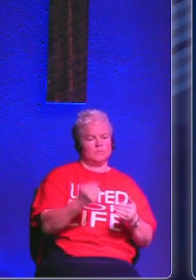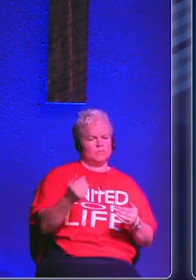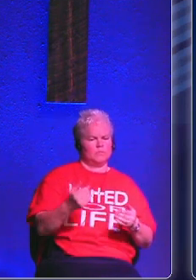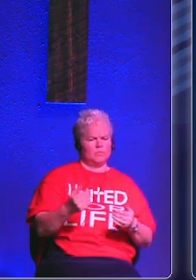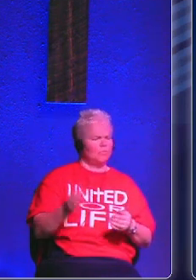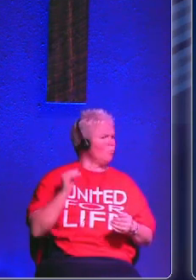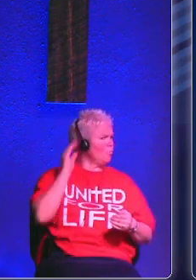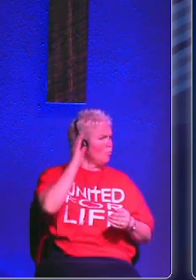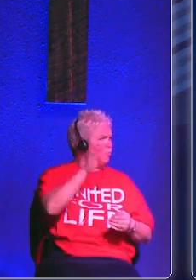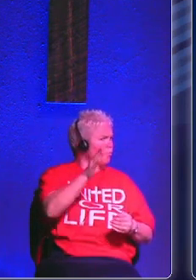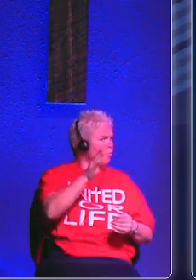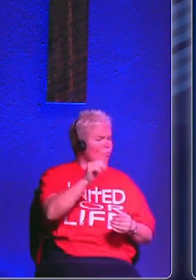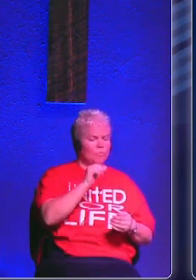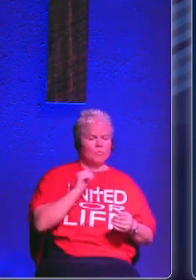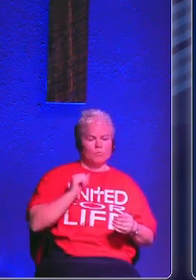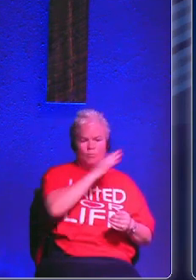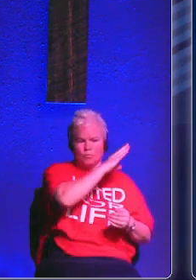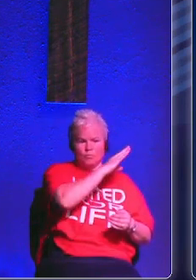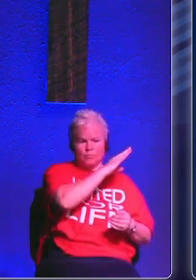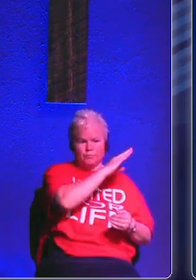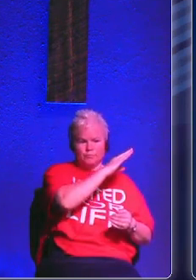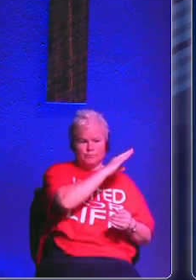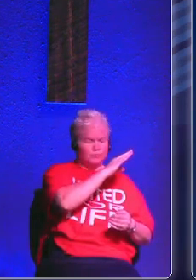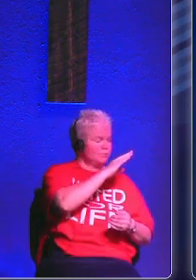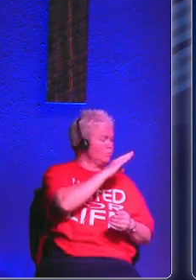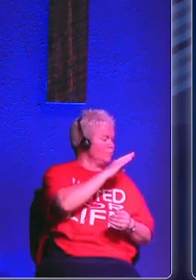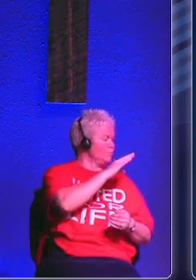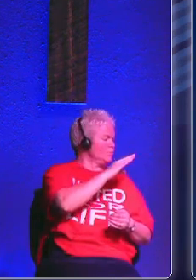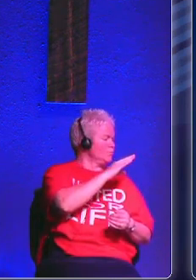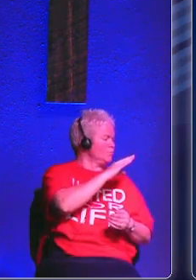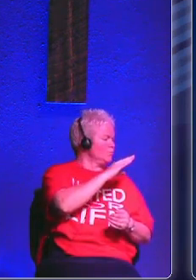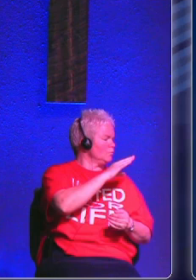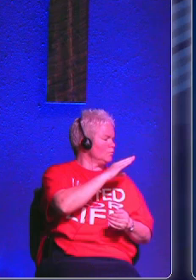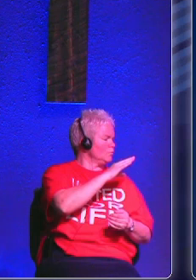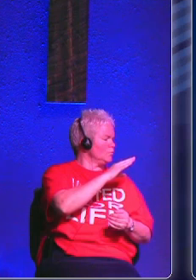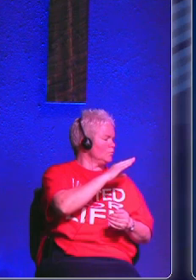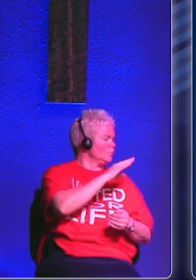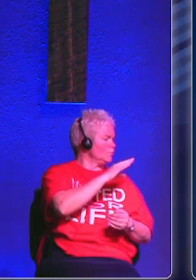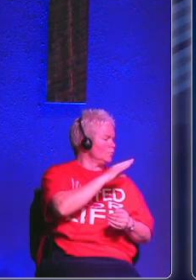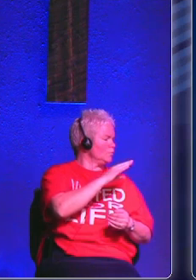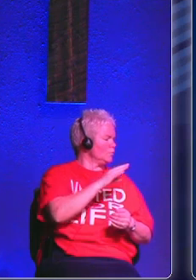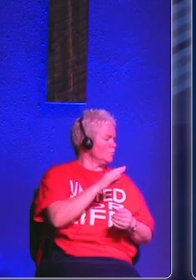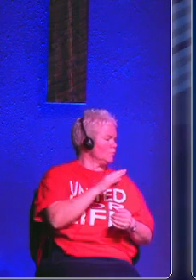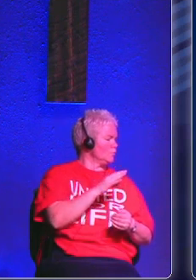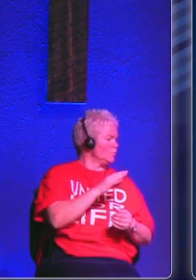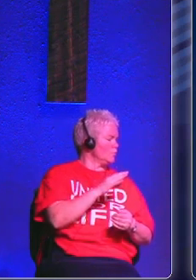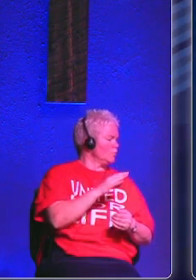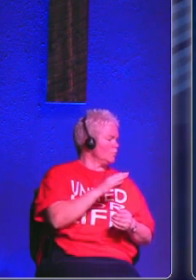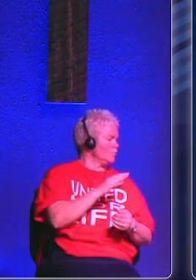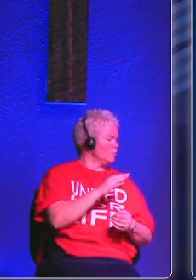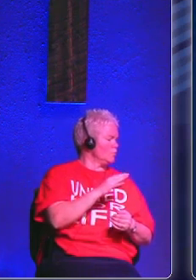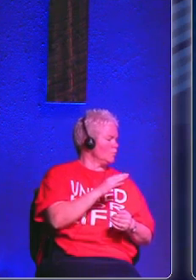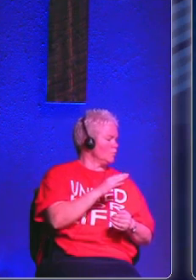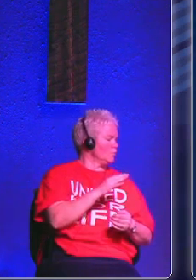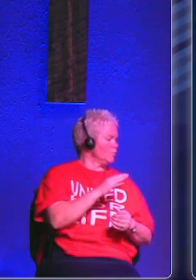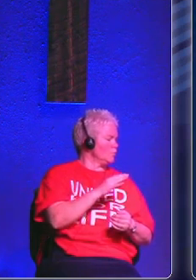They wouldn't lie to us, would they? Of course not. How about this one? How about this one?